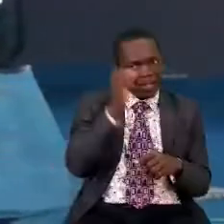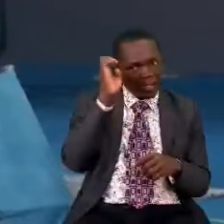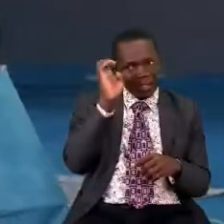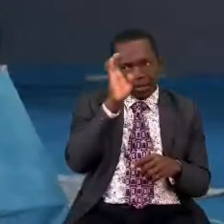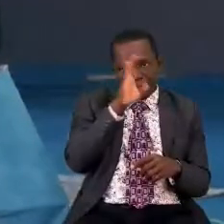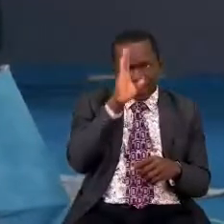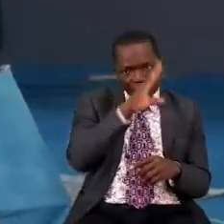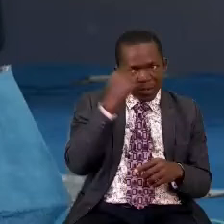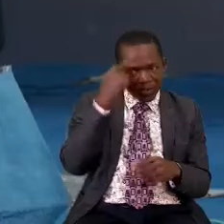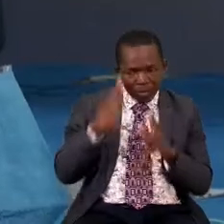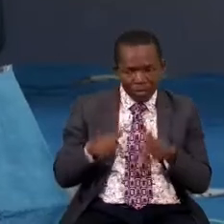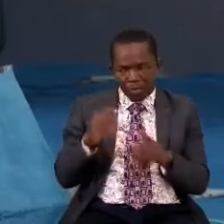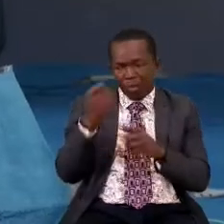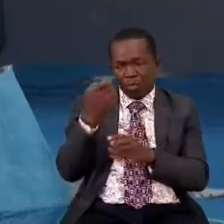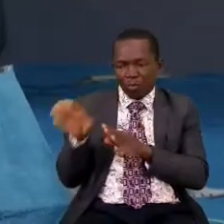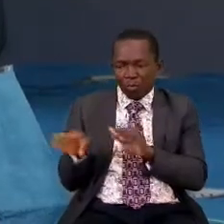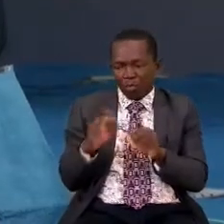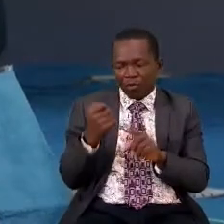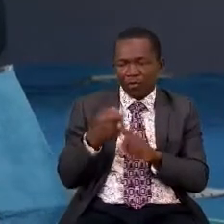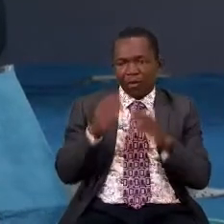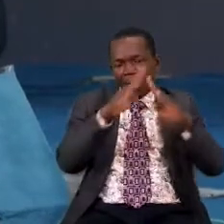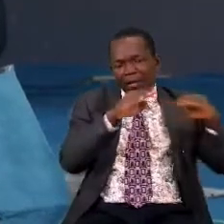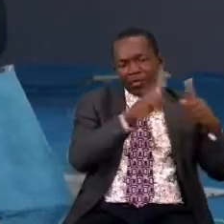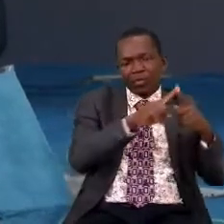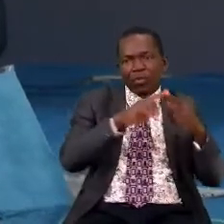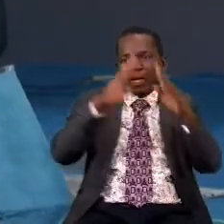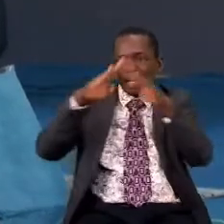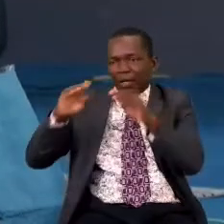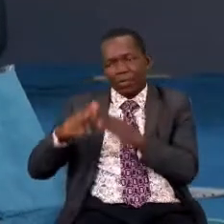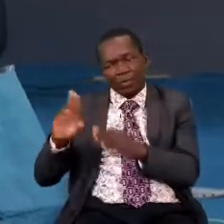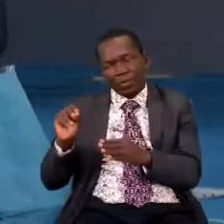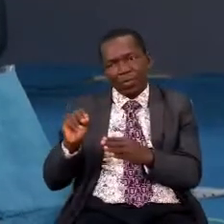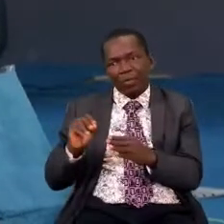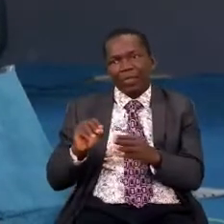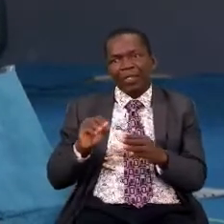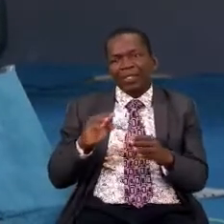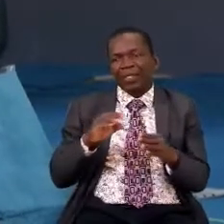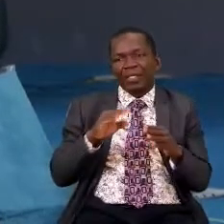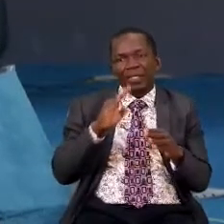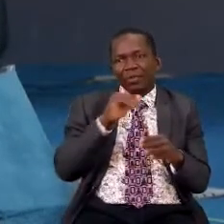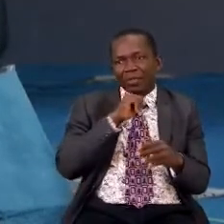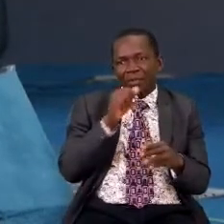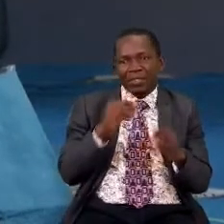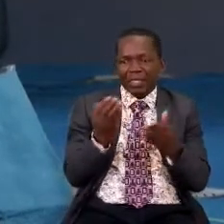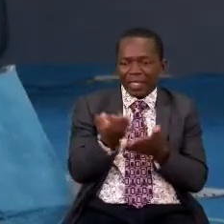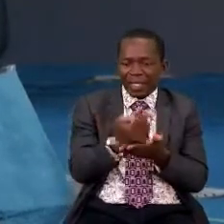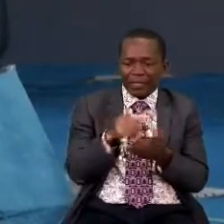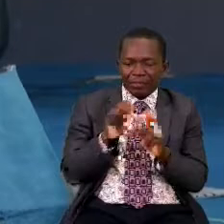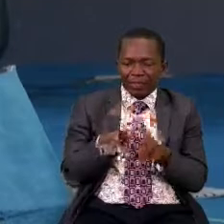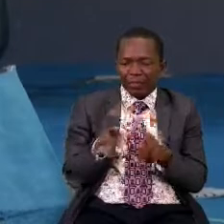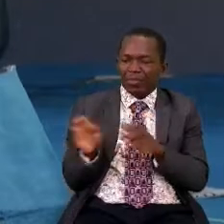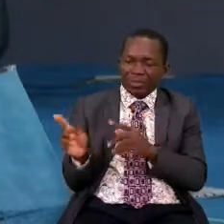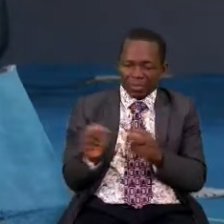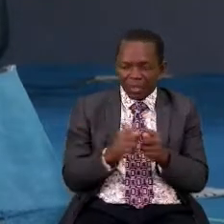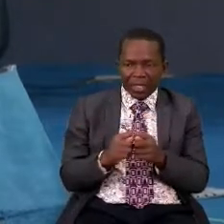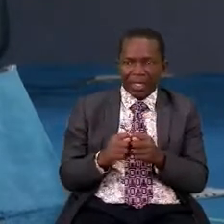to see the greatest preacher of your life. No, he went to his chamber, and for 3 days and three